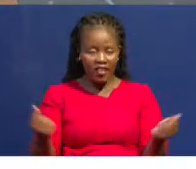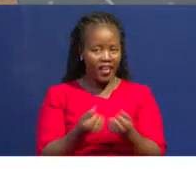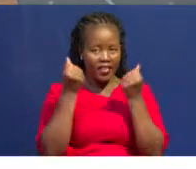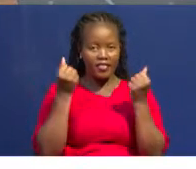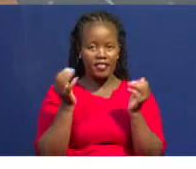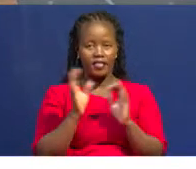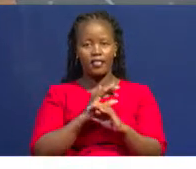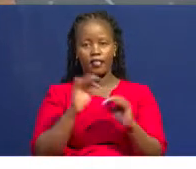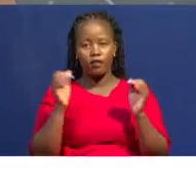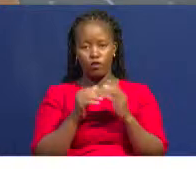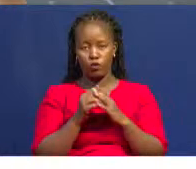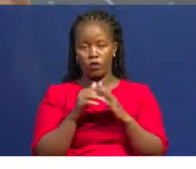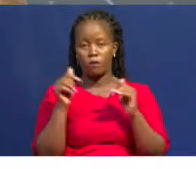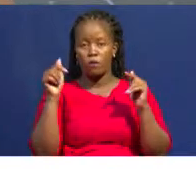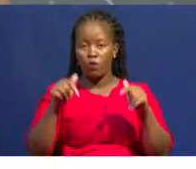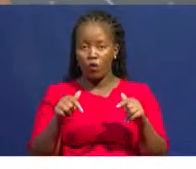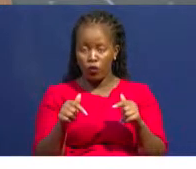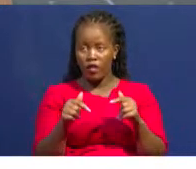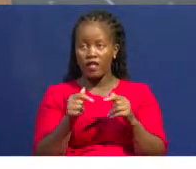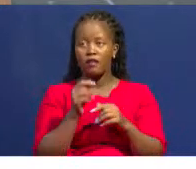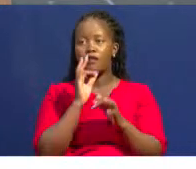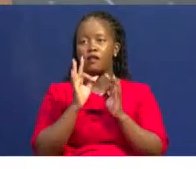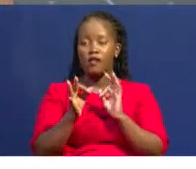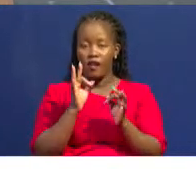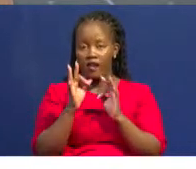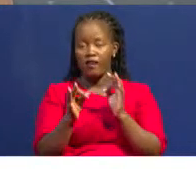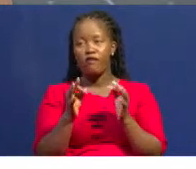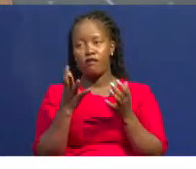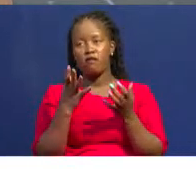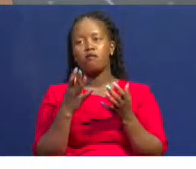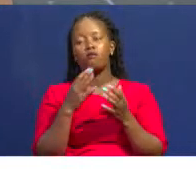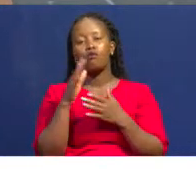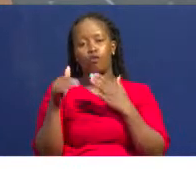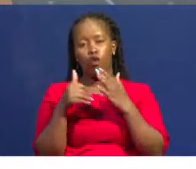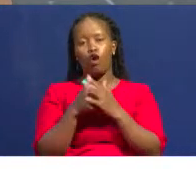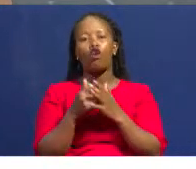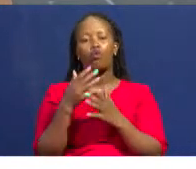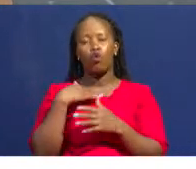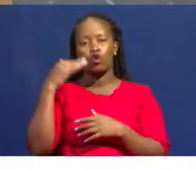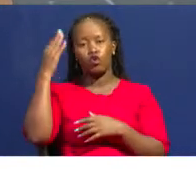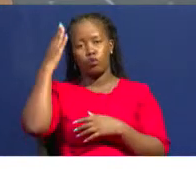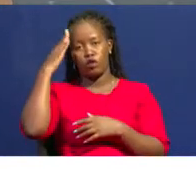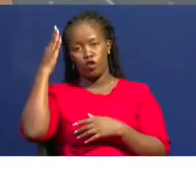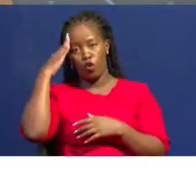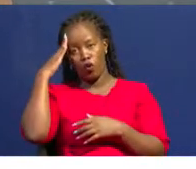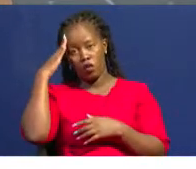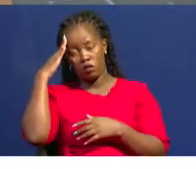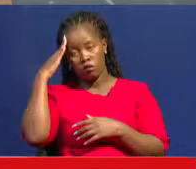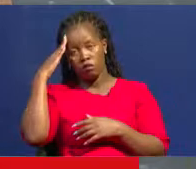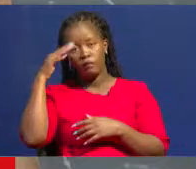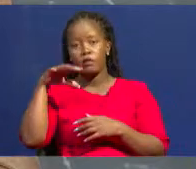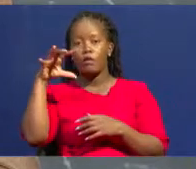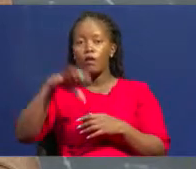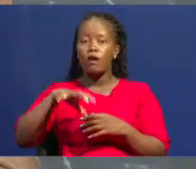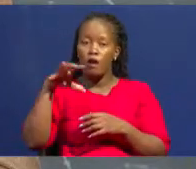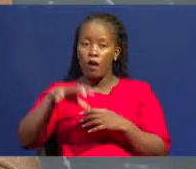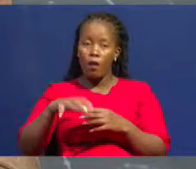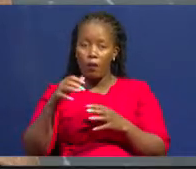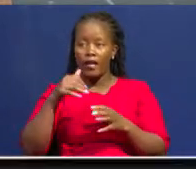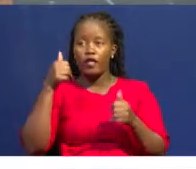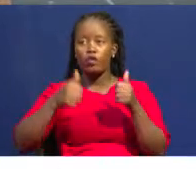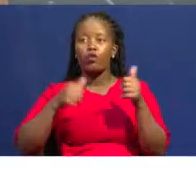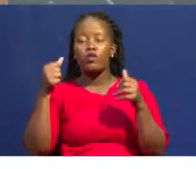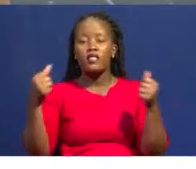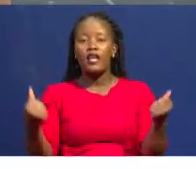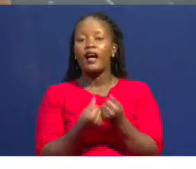date, if an engineer or if a carrier want to know the matatu which have caused accident